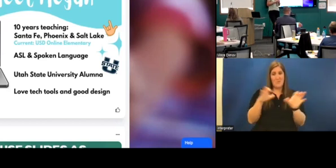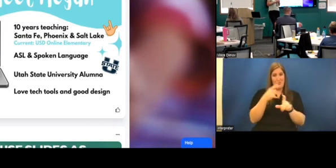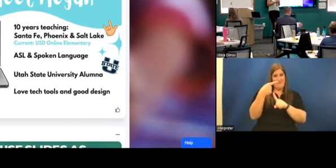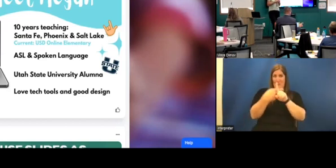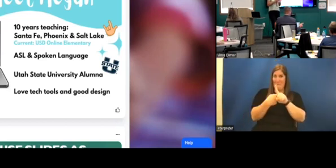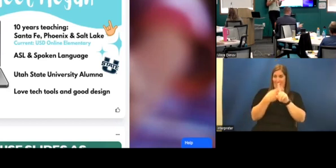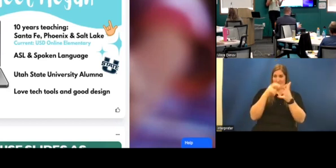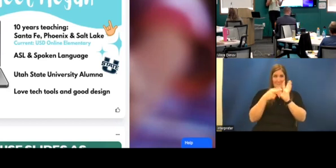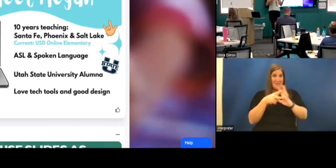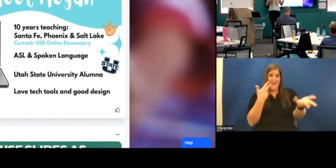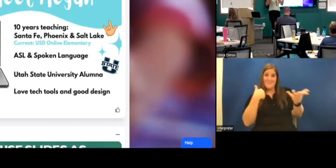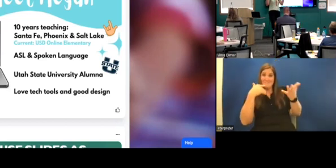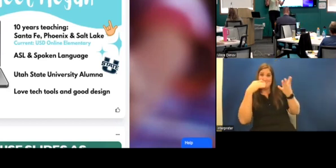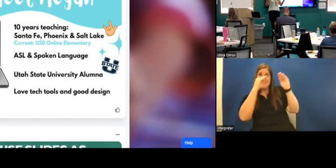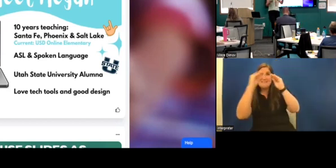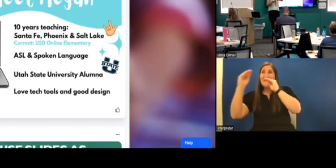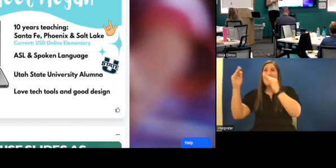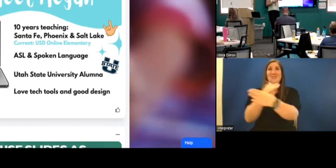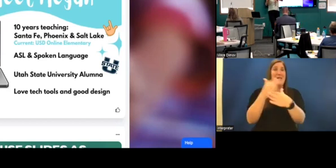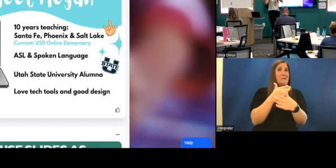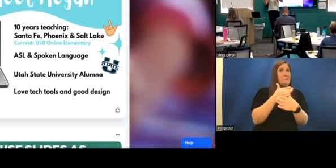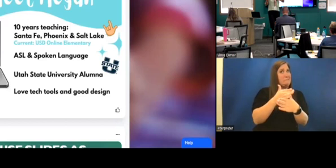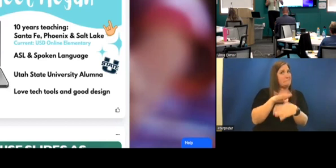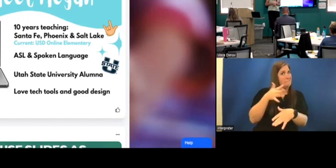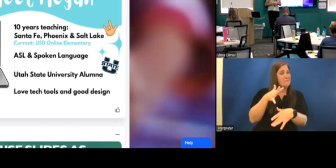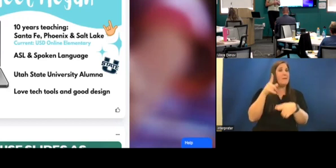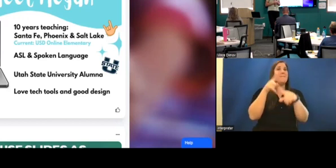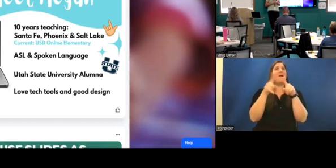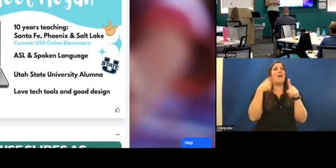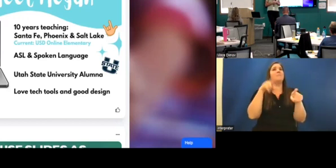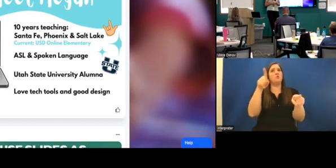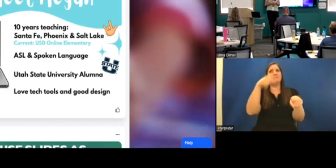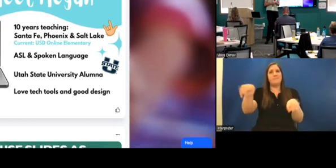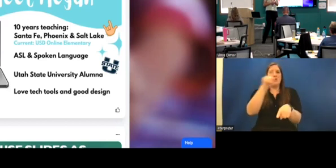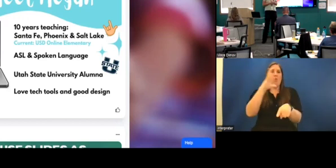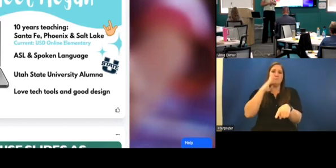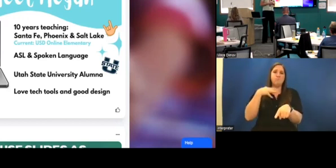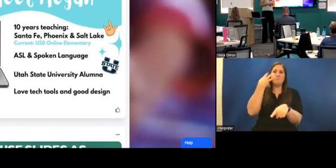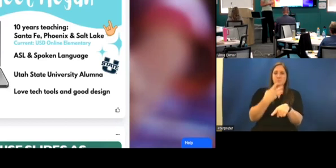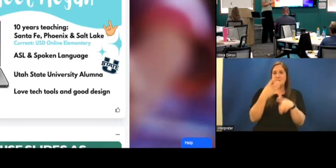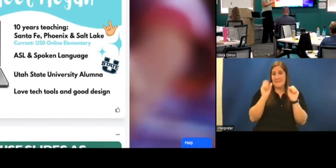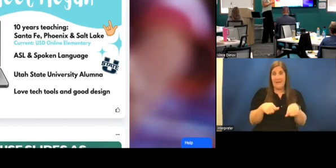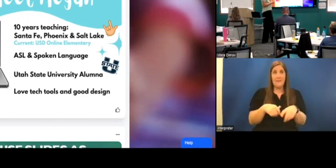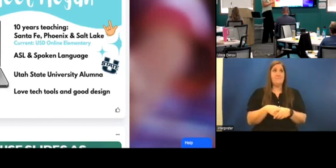lot more to learn, and I'm sure a lot of you have done a lot of virtual teaching, it sounds like, so I'm sure you have a lot to share with me